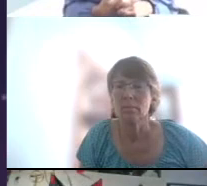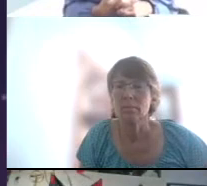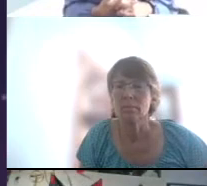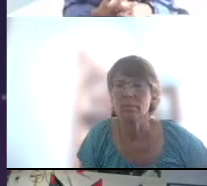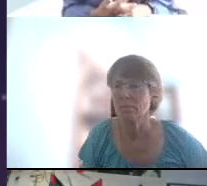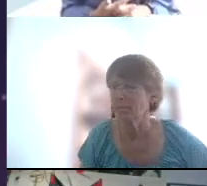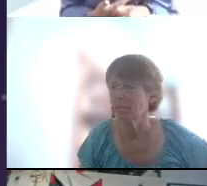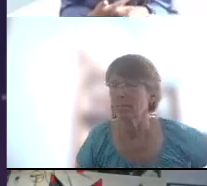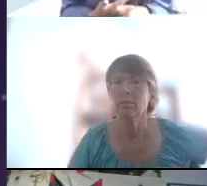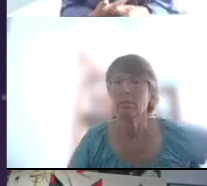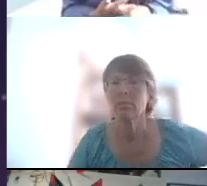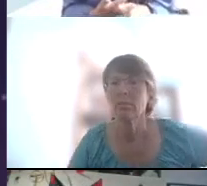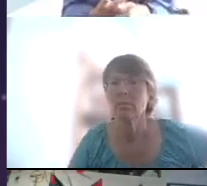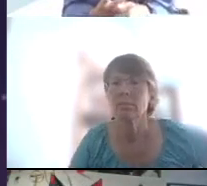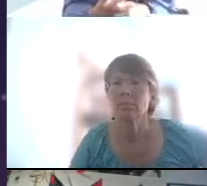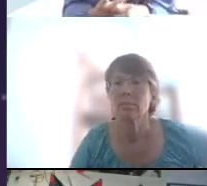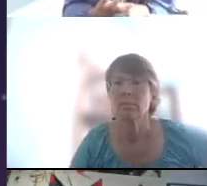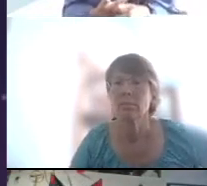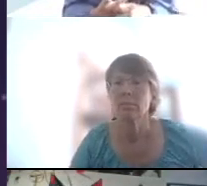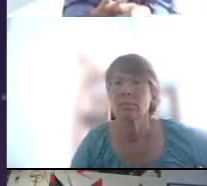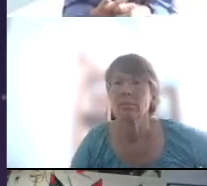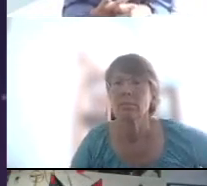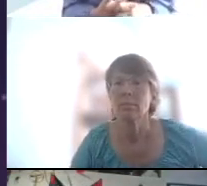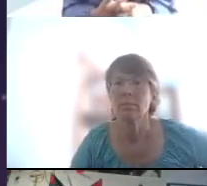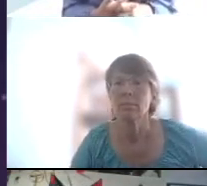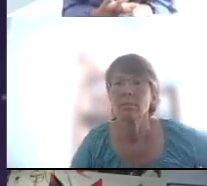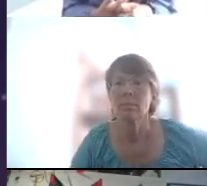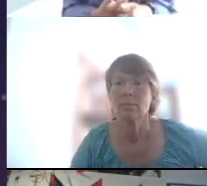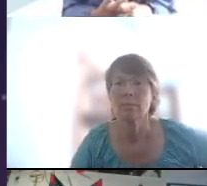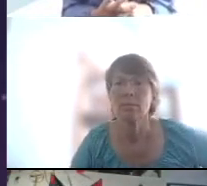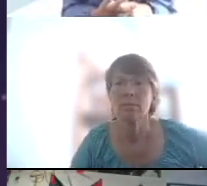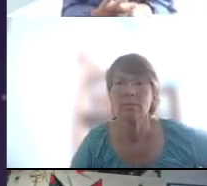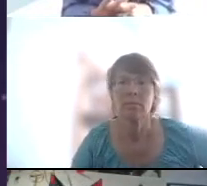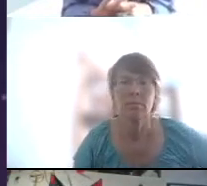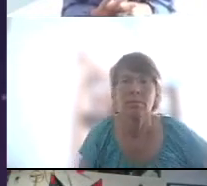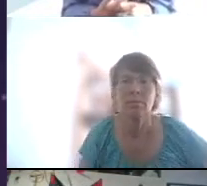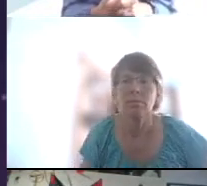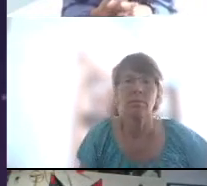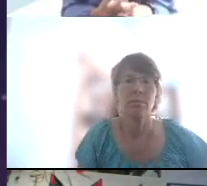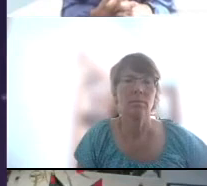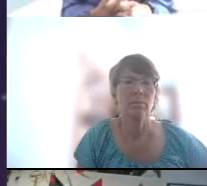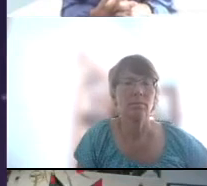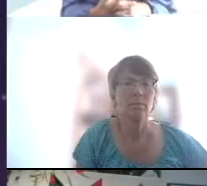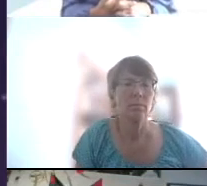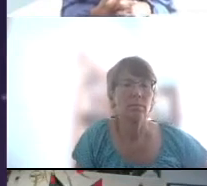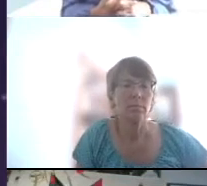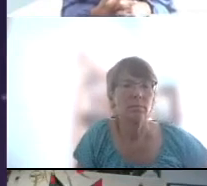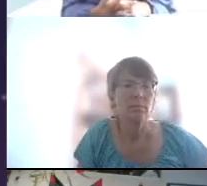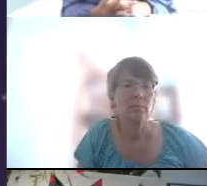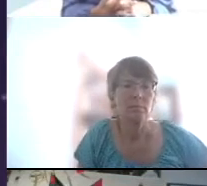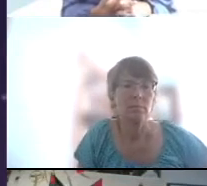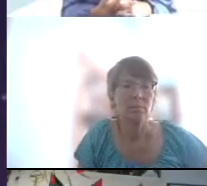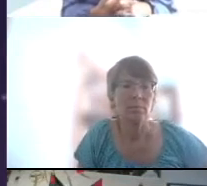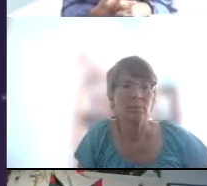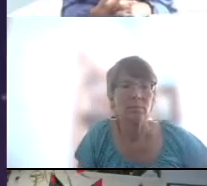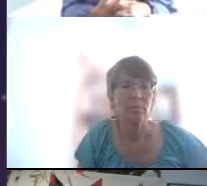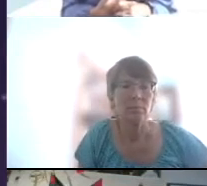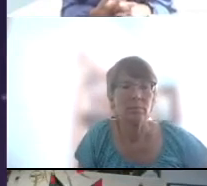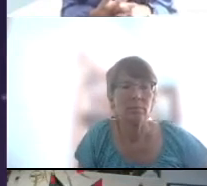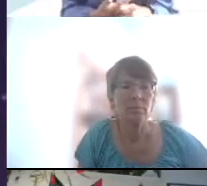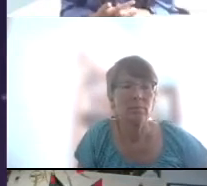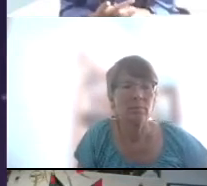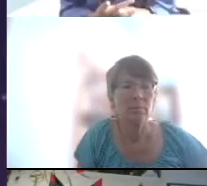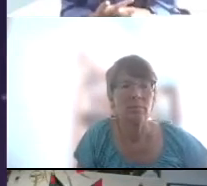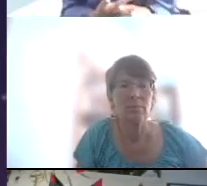The Truth and Reconciliation Commission made clear that reconciliation is the responsibility of every Canadian, each and every one of us. And